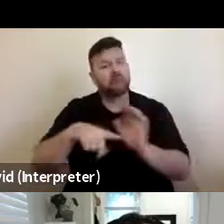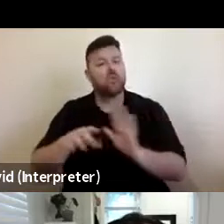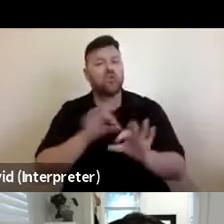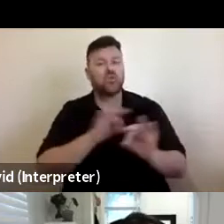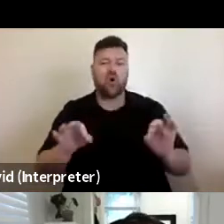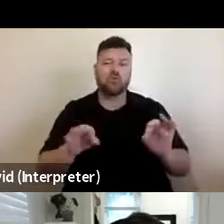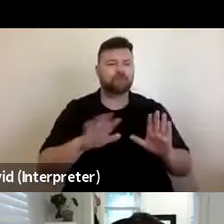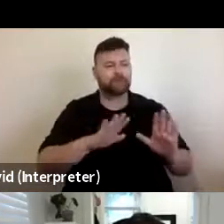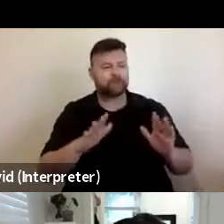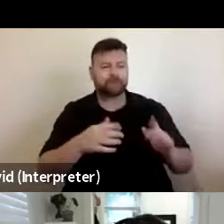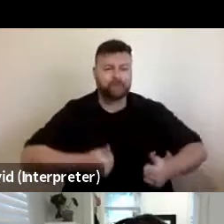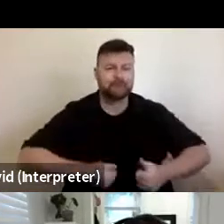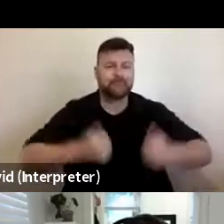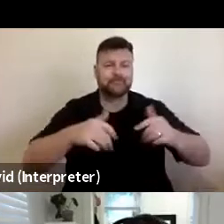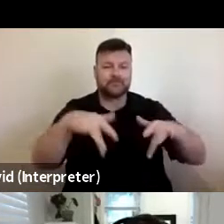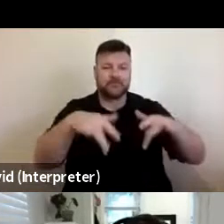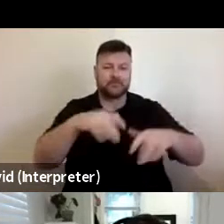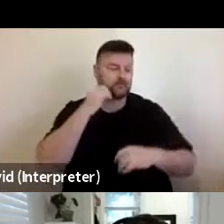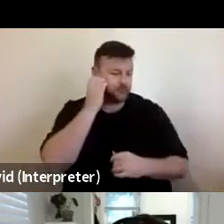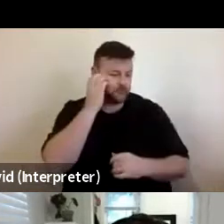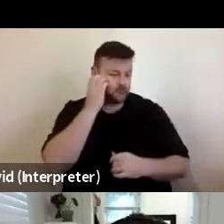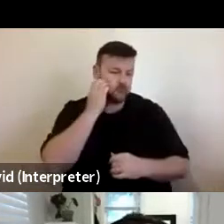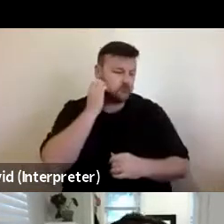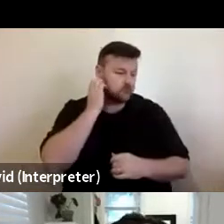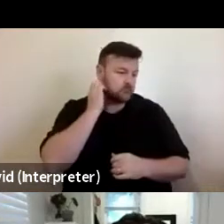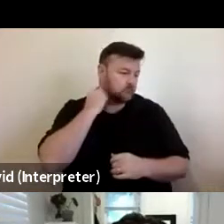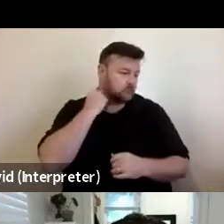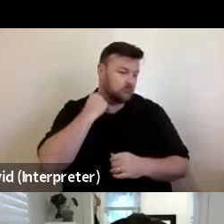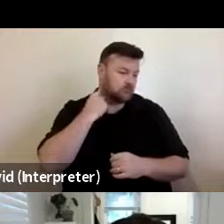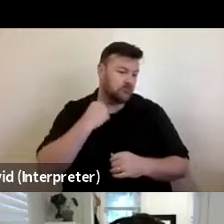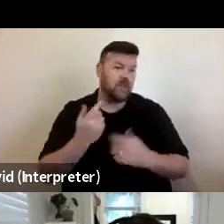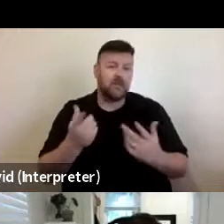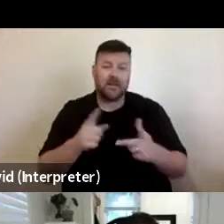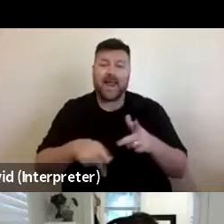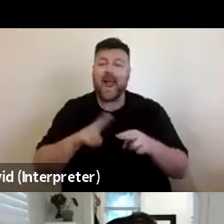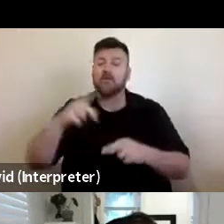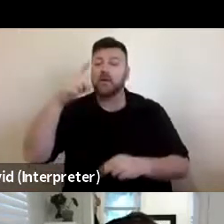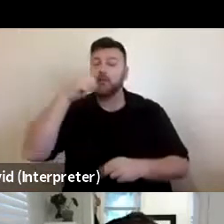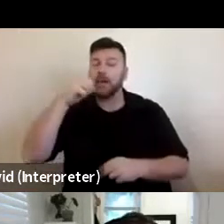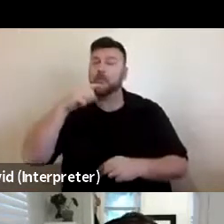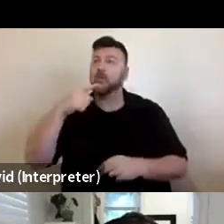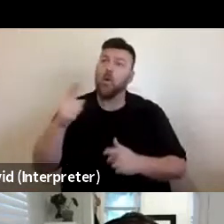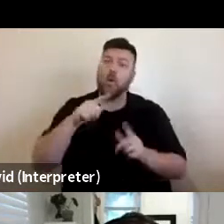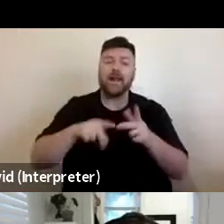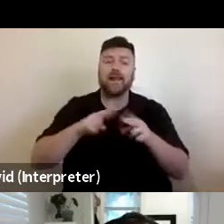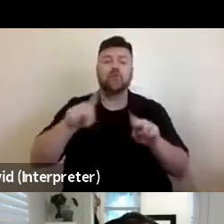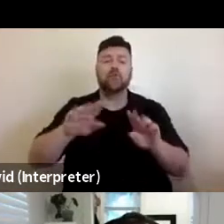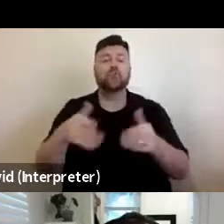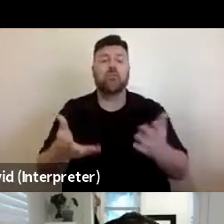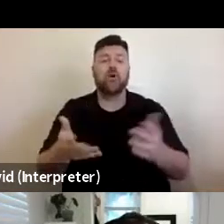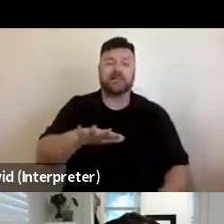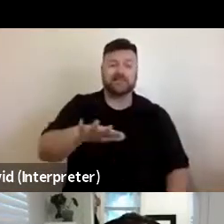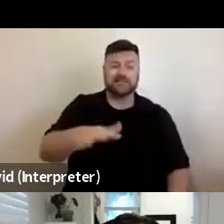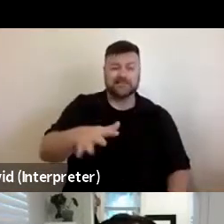having less than optimal experiences is a great thing to do for your brand and for managing the